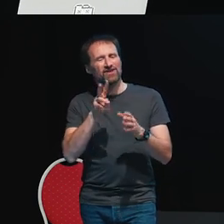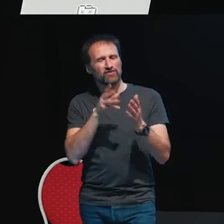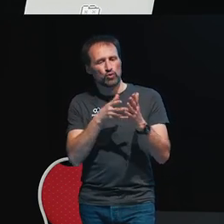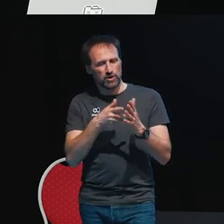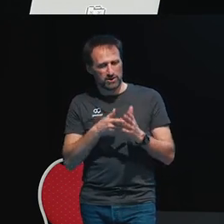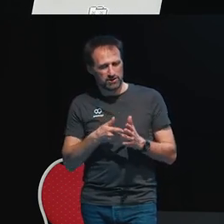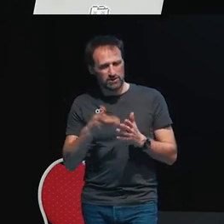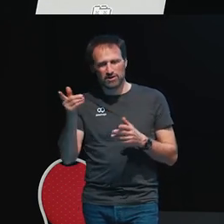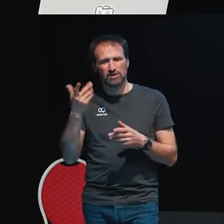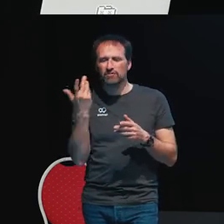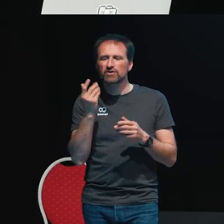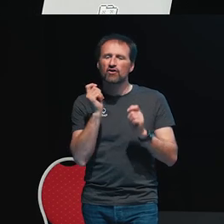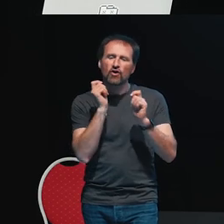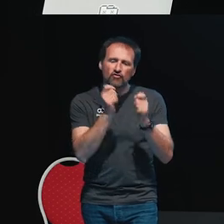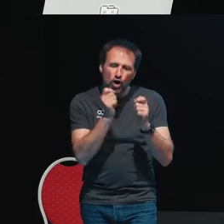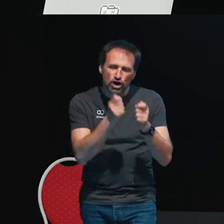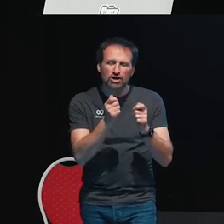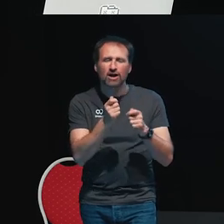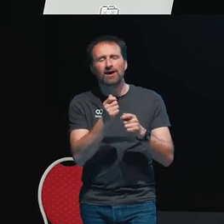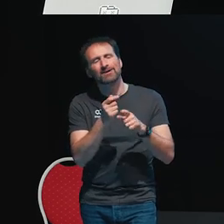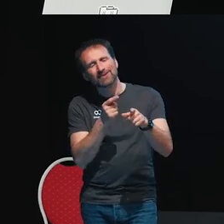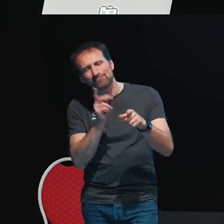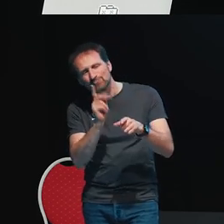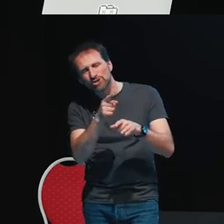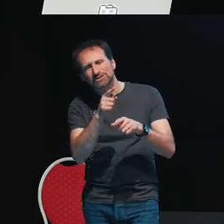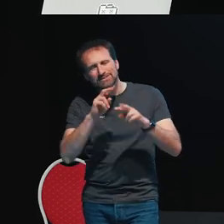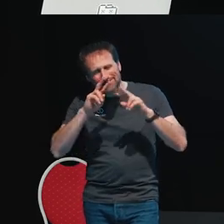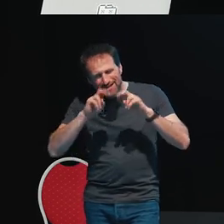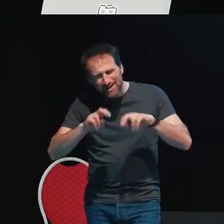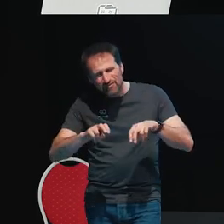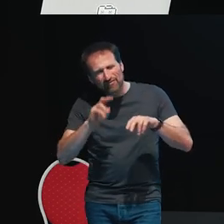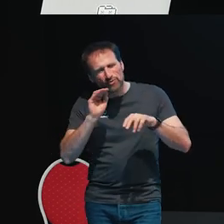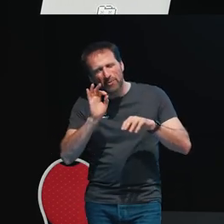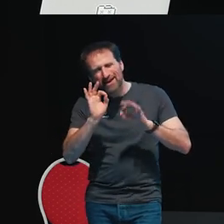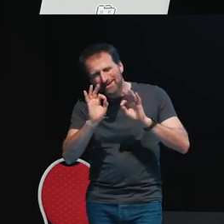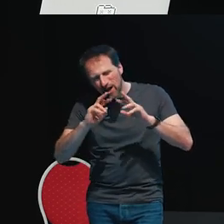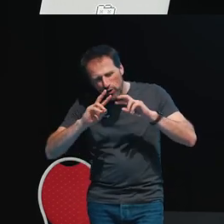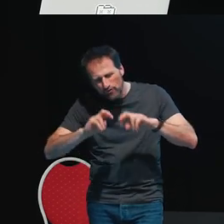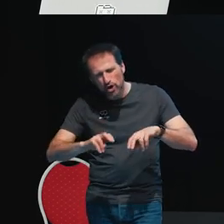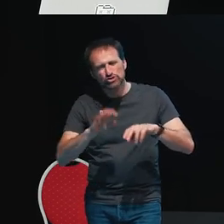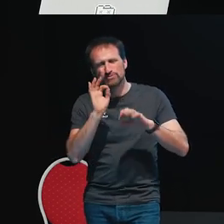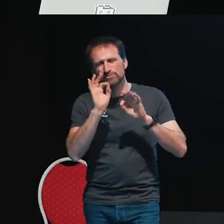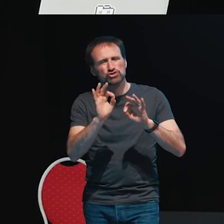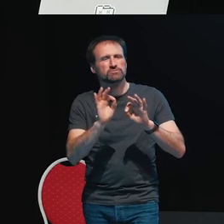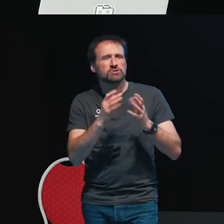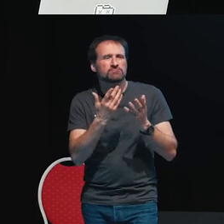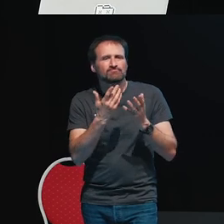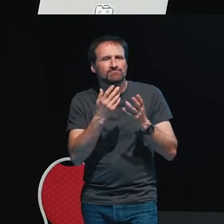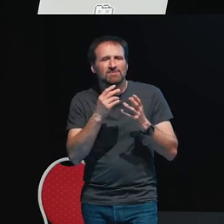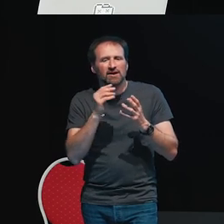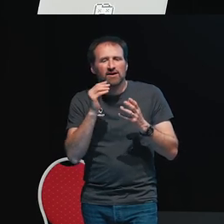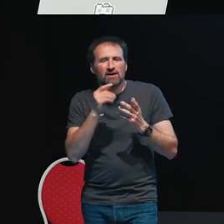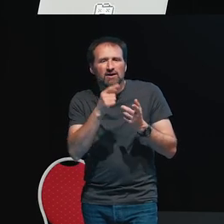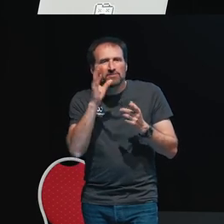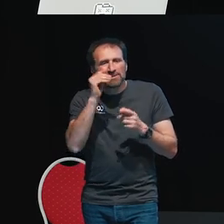or suggests some avenues that you might investigate. But Tag doesn't decide what gets to be a web platform or not. Tag is not authority to do